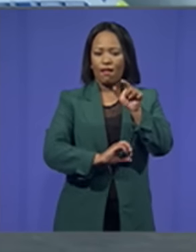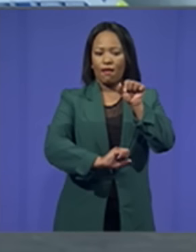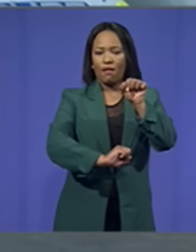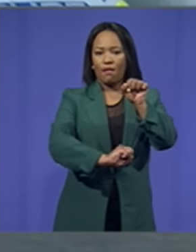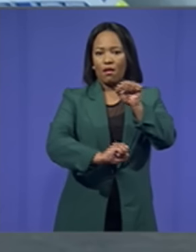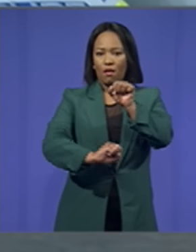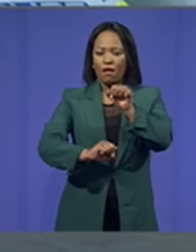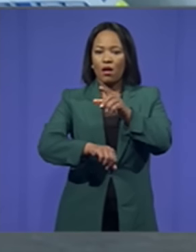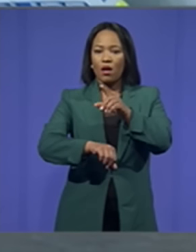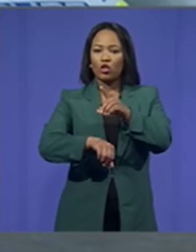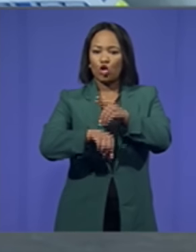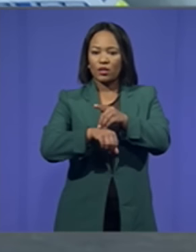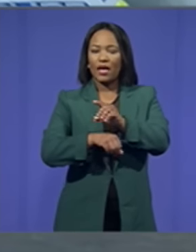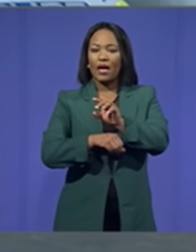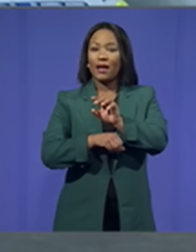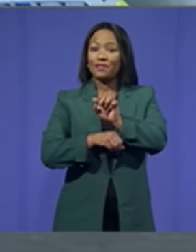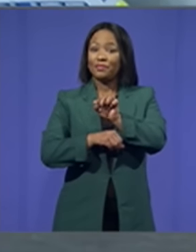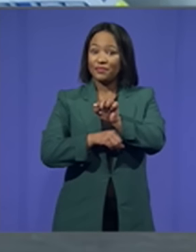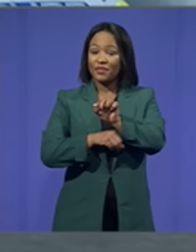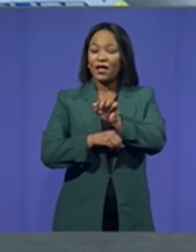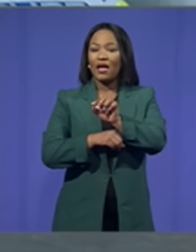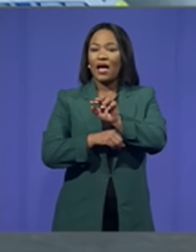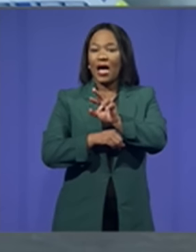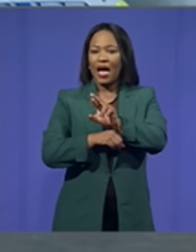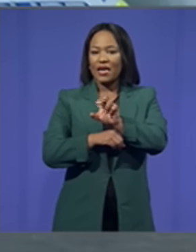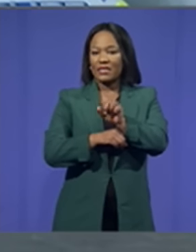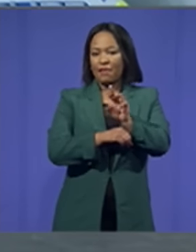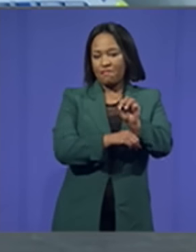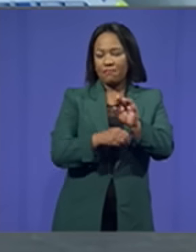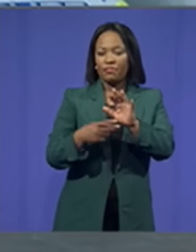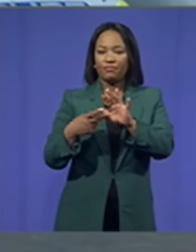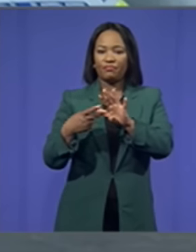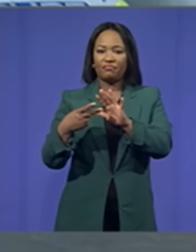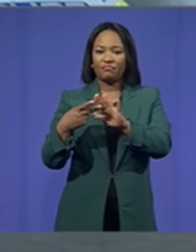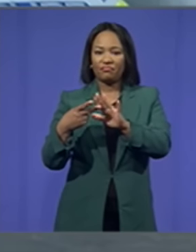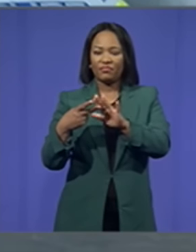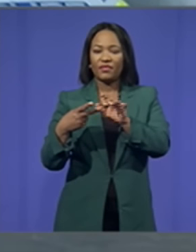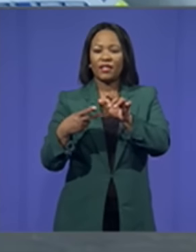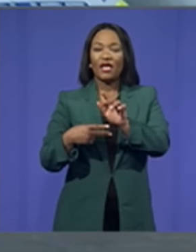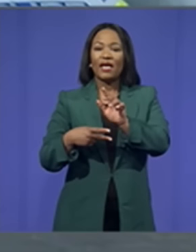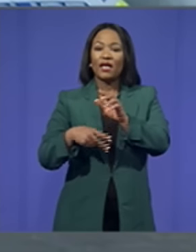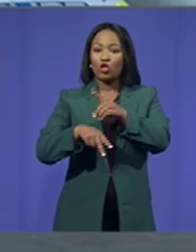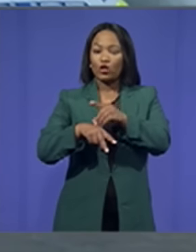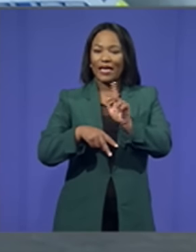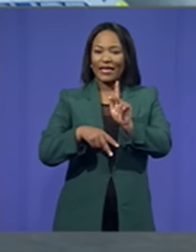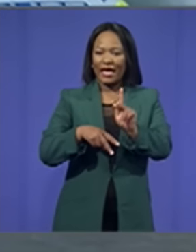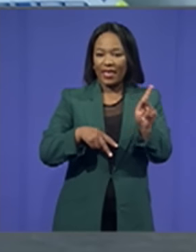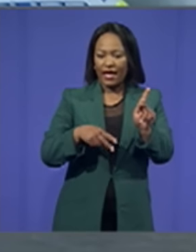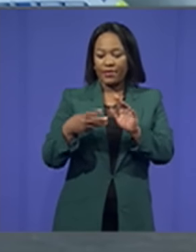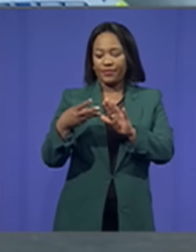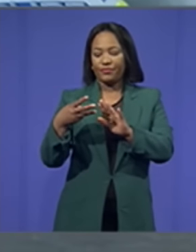akaretsang Dr. Ruth Segomotsi Mompati, sedika se sa bojanala, sedika sa Dr. Kenneth Kaunda go akaretsa le kwa sedikeng sa